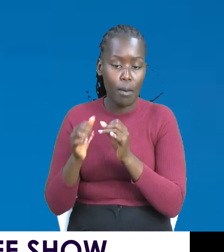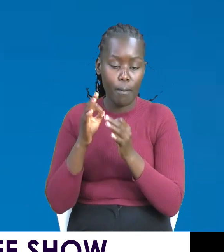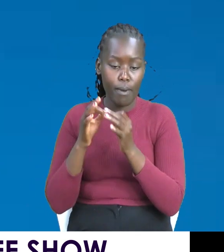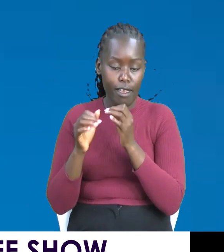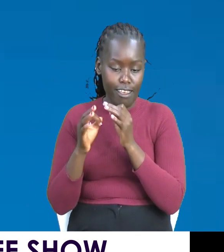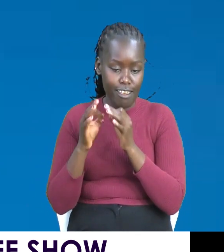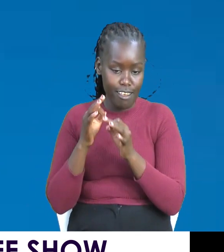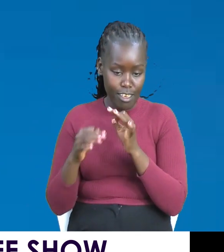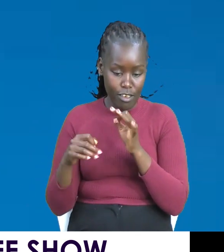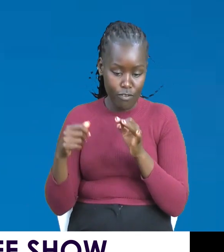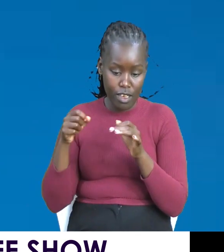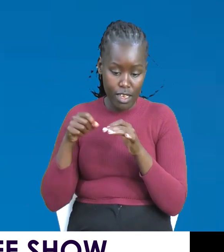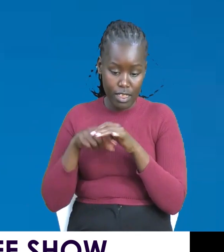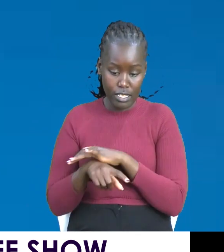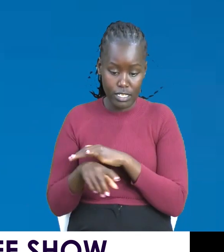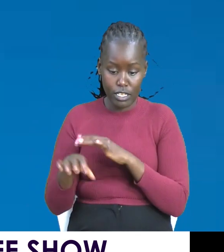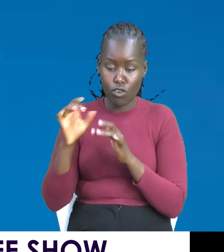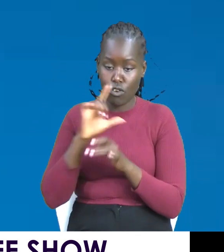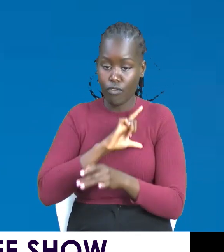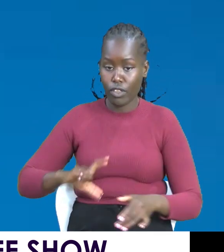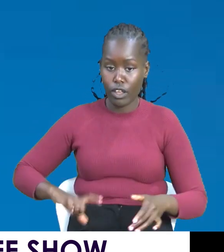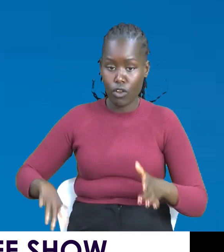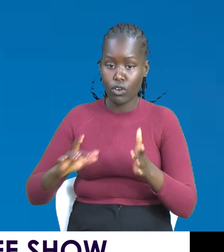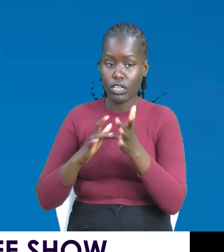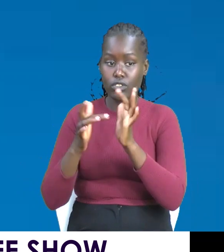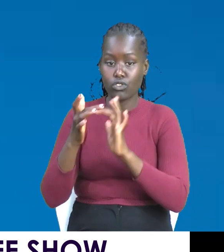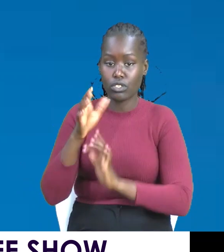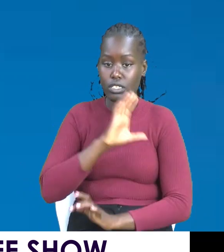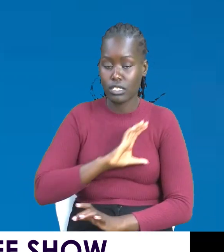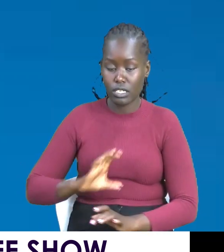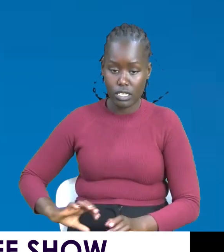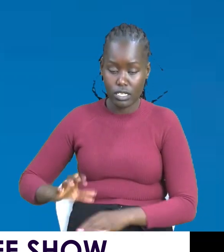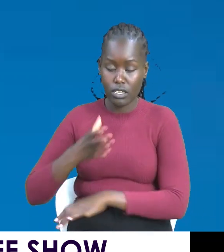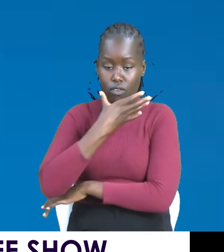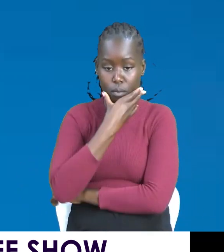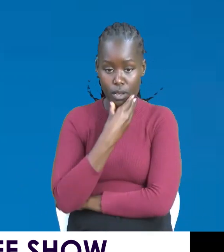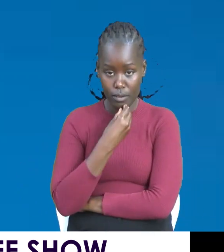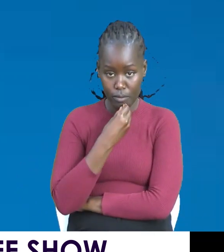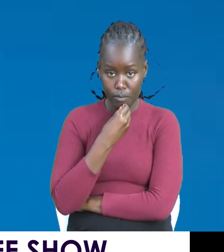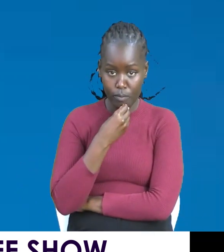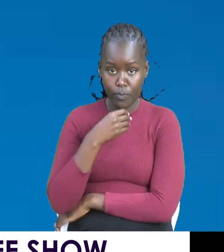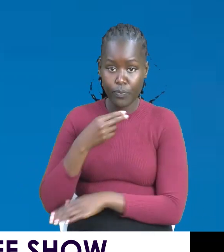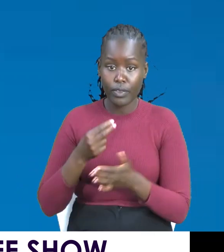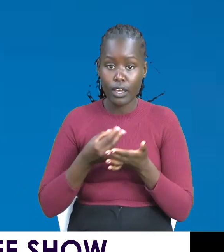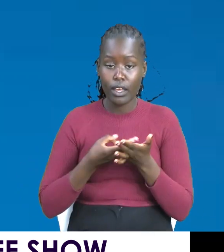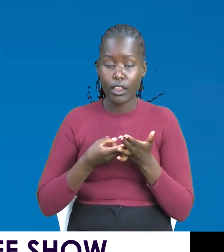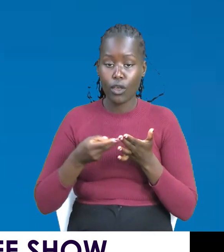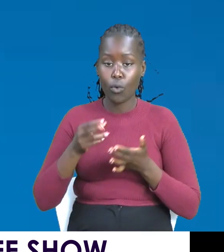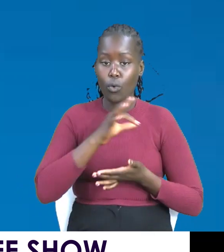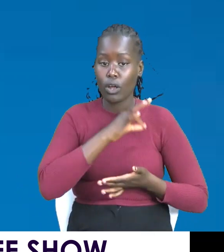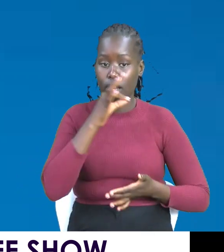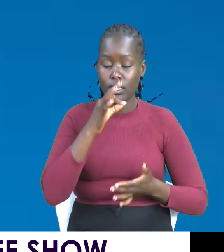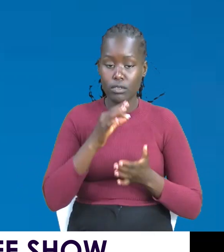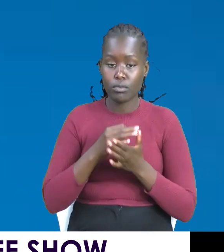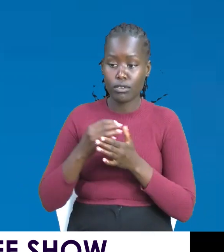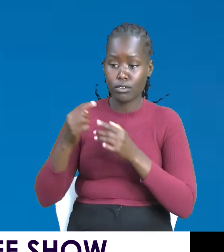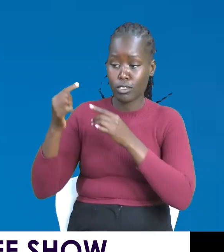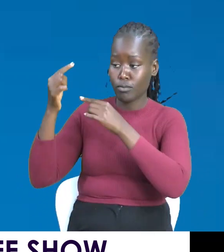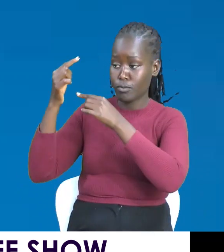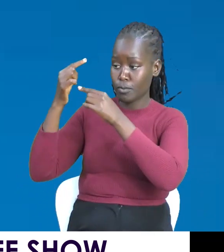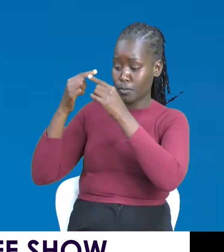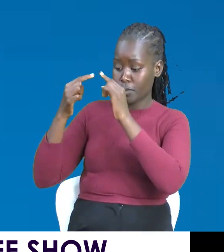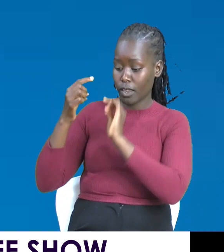Lord Jesus Christ was the seed of a man. You see, the Holy Spirit descended on the